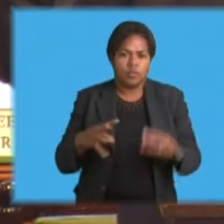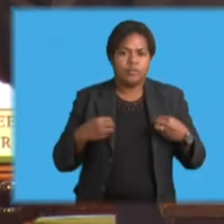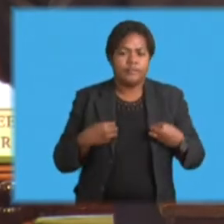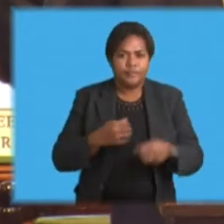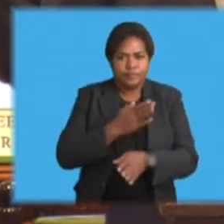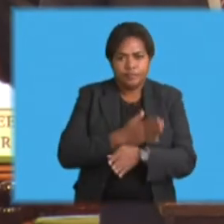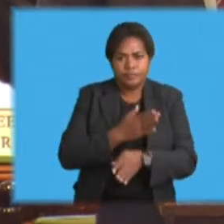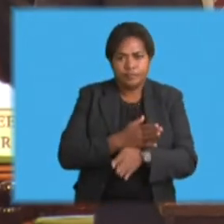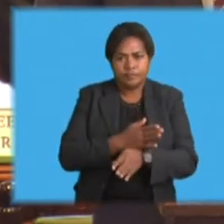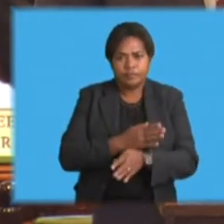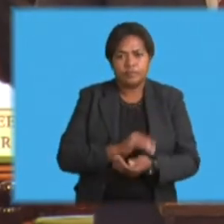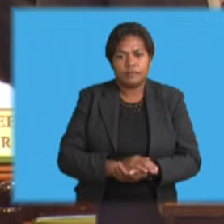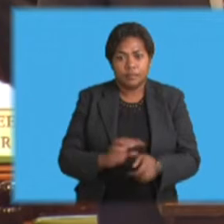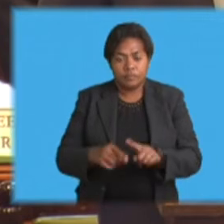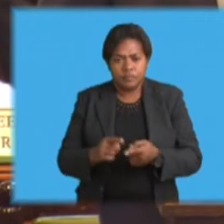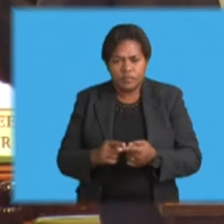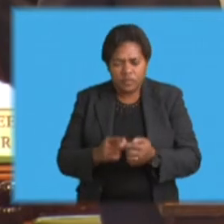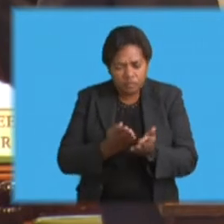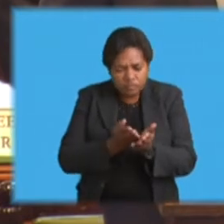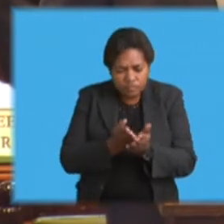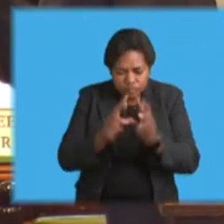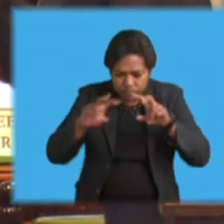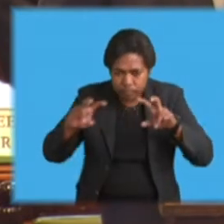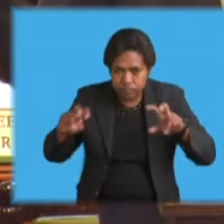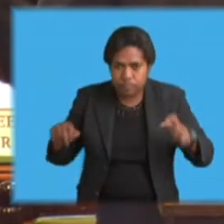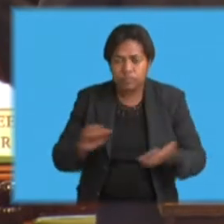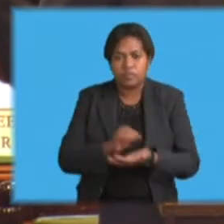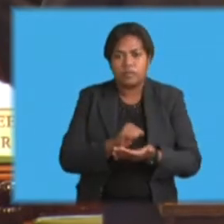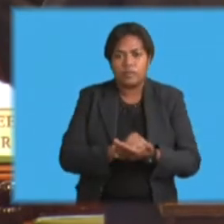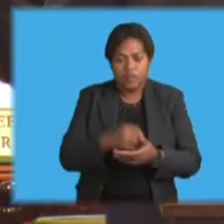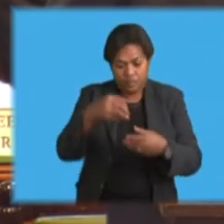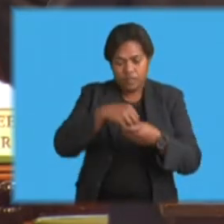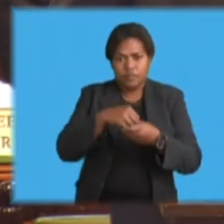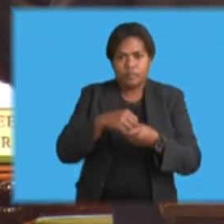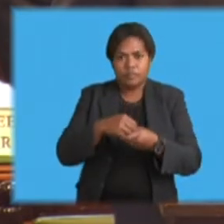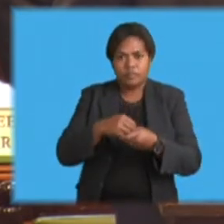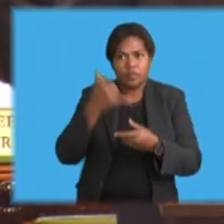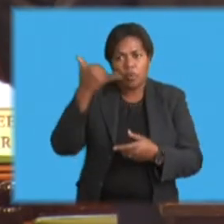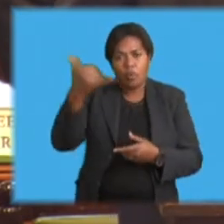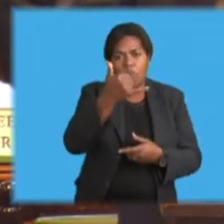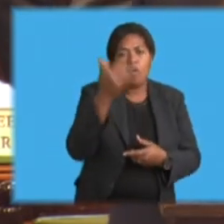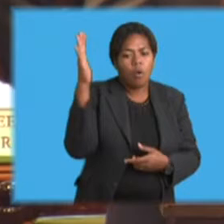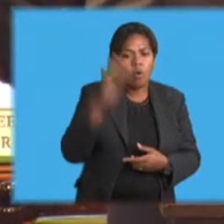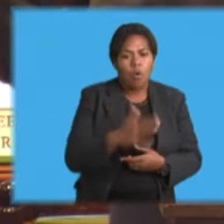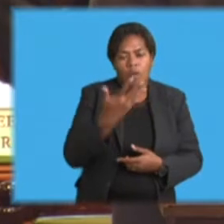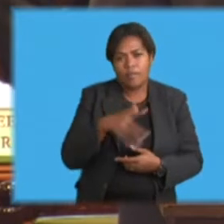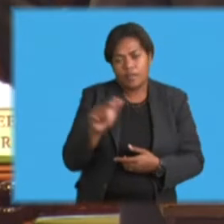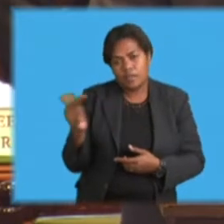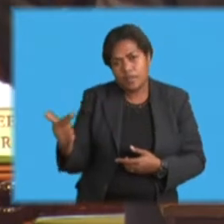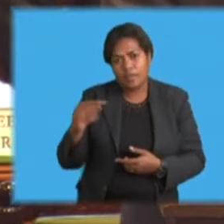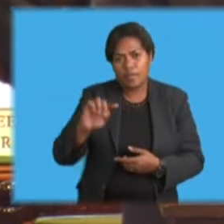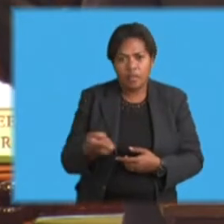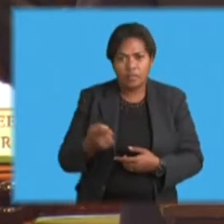cleanup exercise was thorough, and it involved calling each of these clients, calling all 57,000 of them, getting them to come to